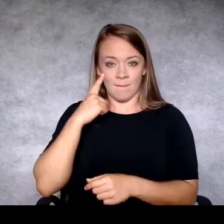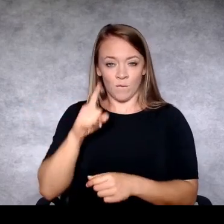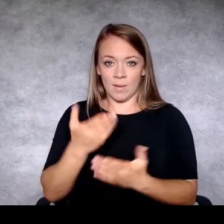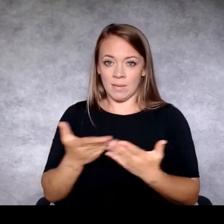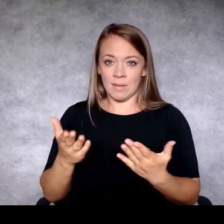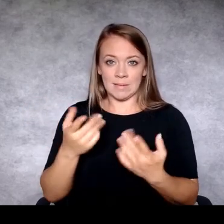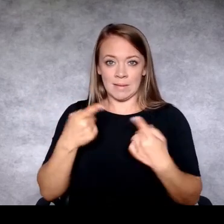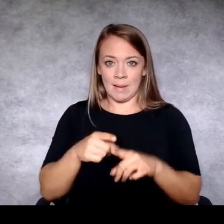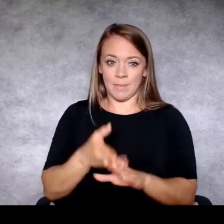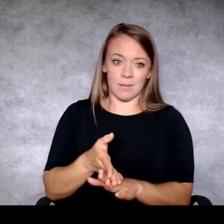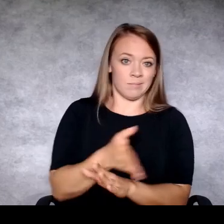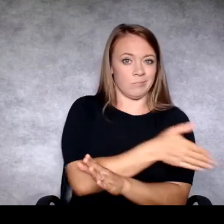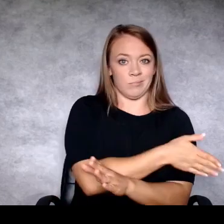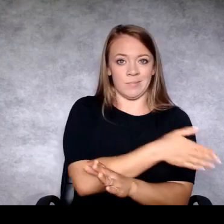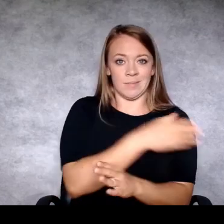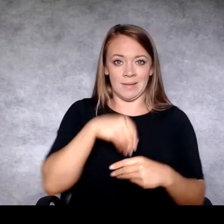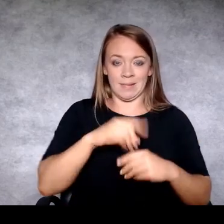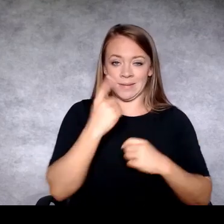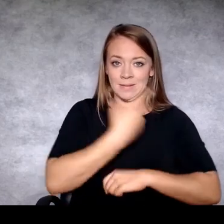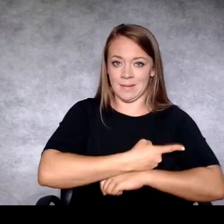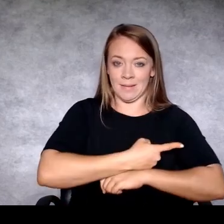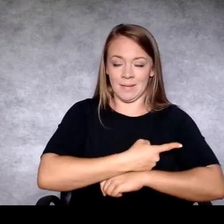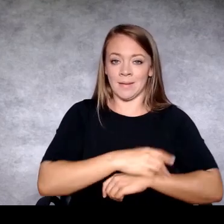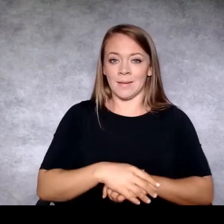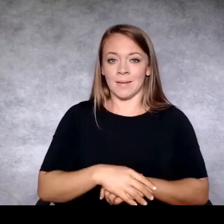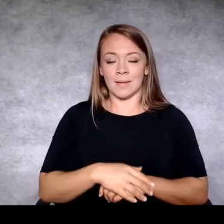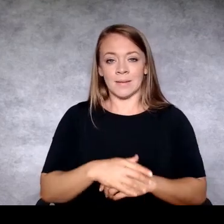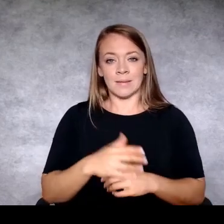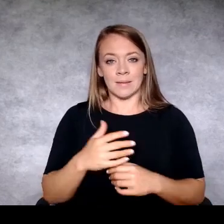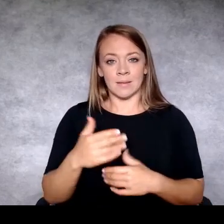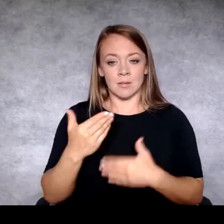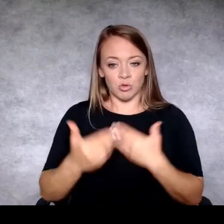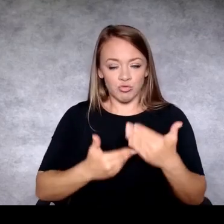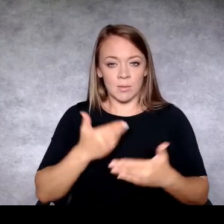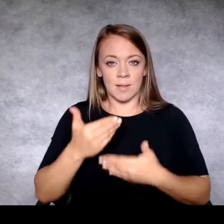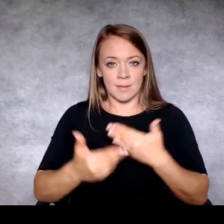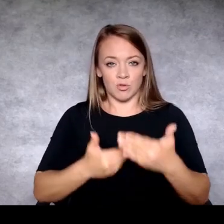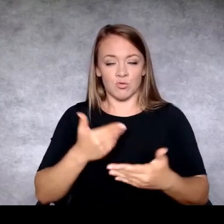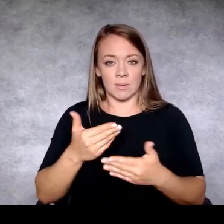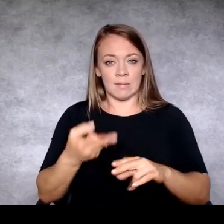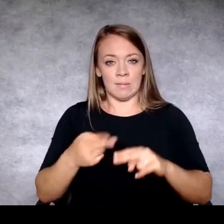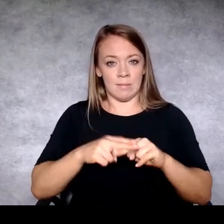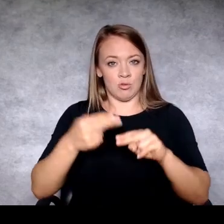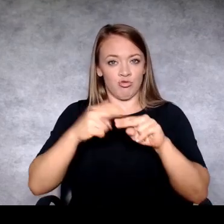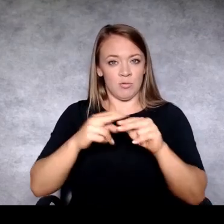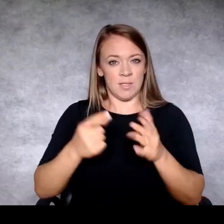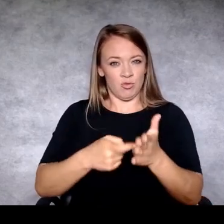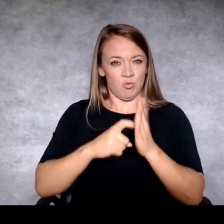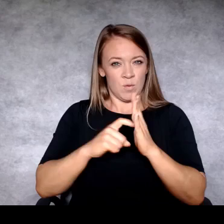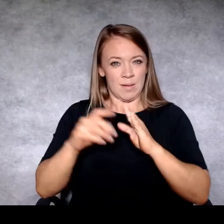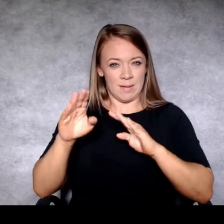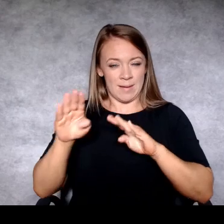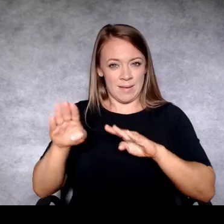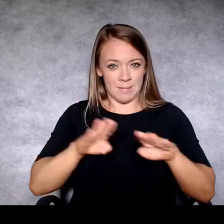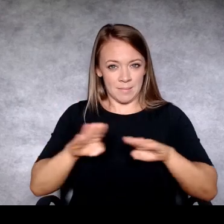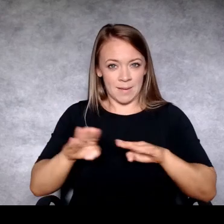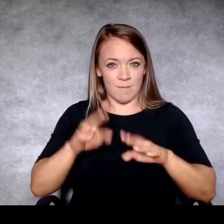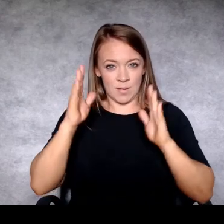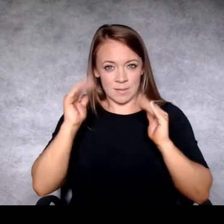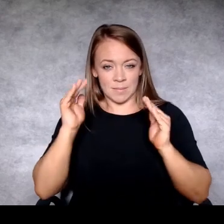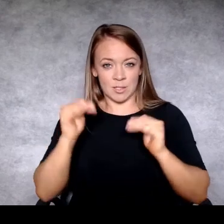happened earlier in the day. Gradually increase the demands of a token system. Make a plan for what your data